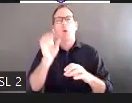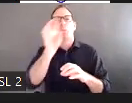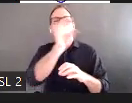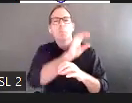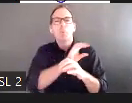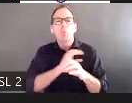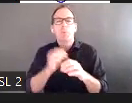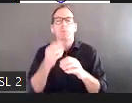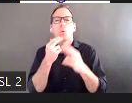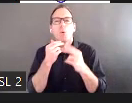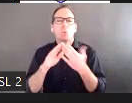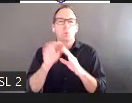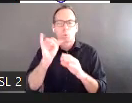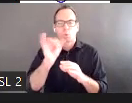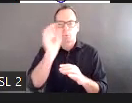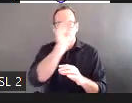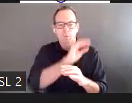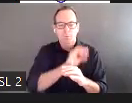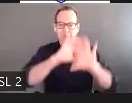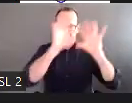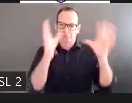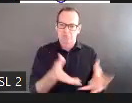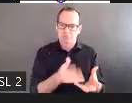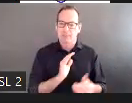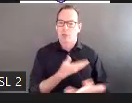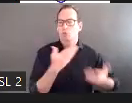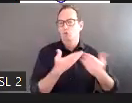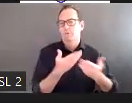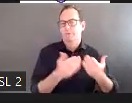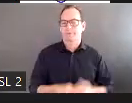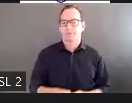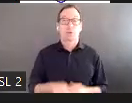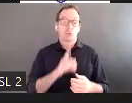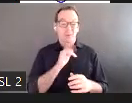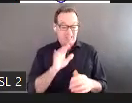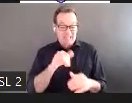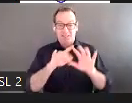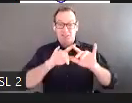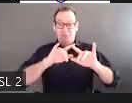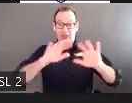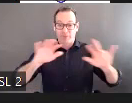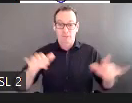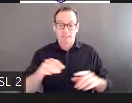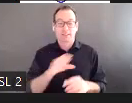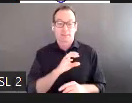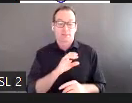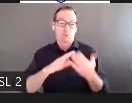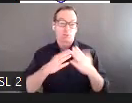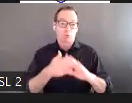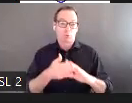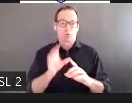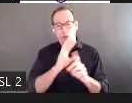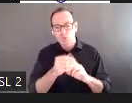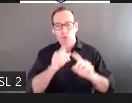in those. So a diverse community, and it's something that we've been servicing from a police service from